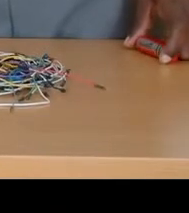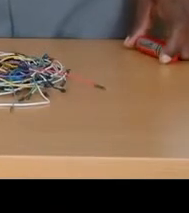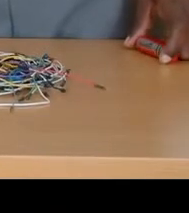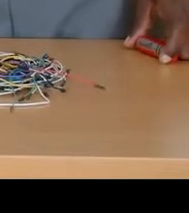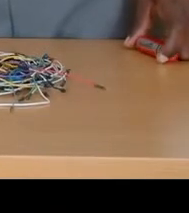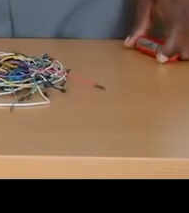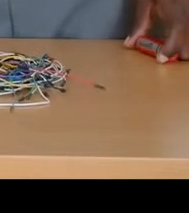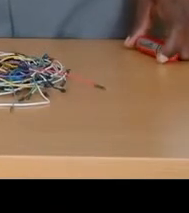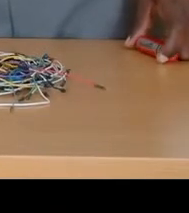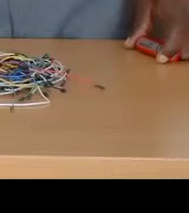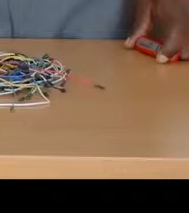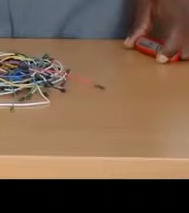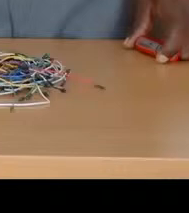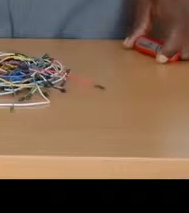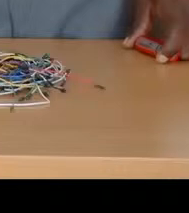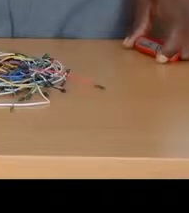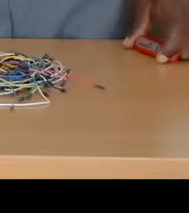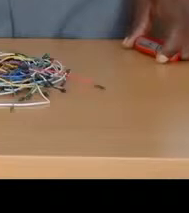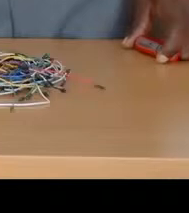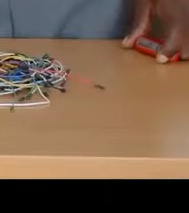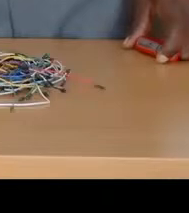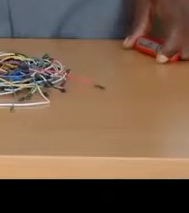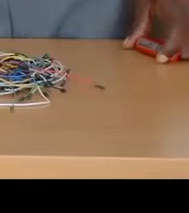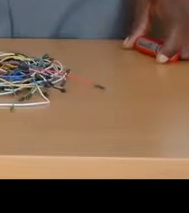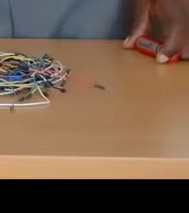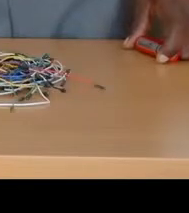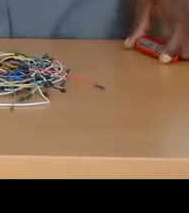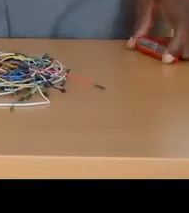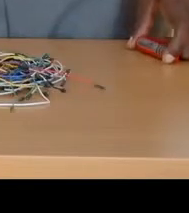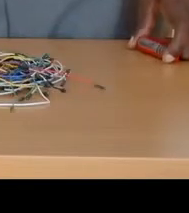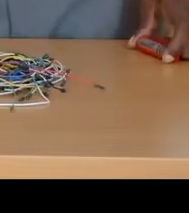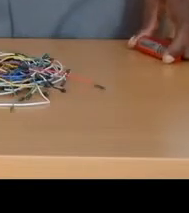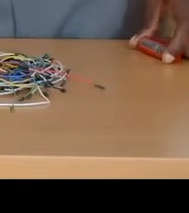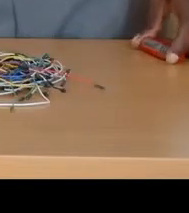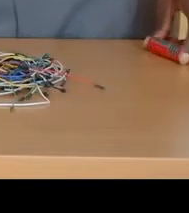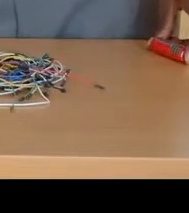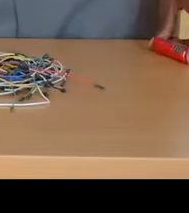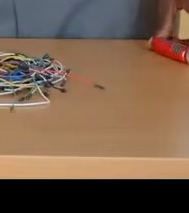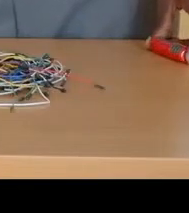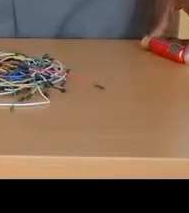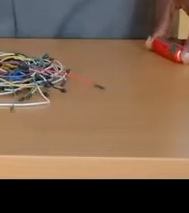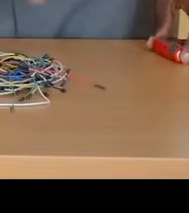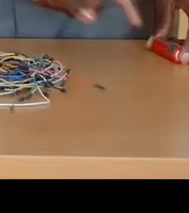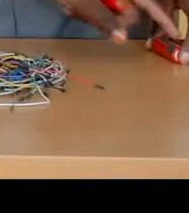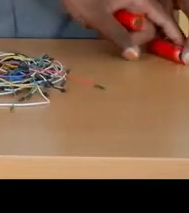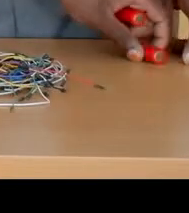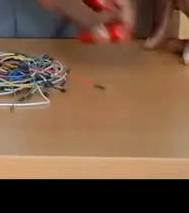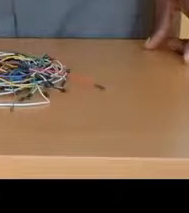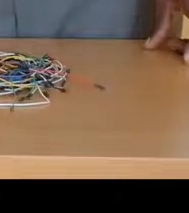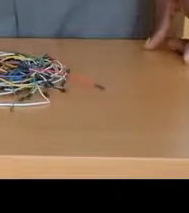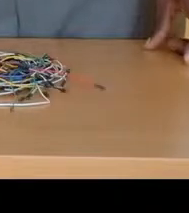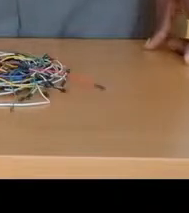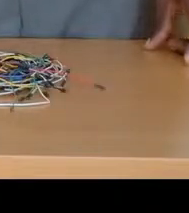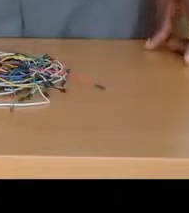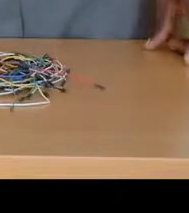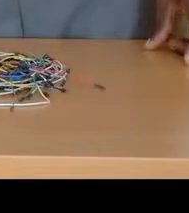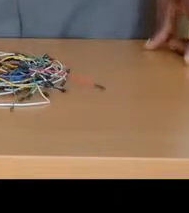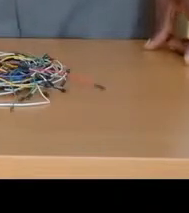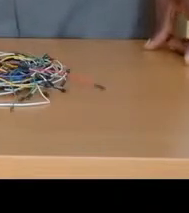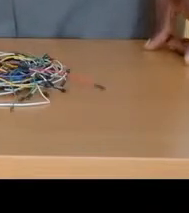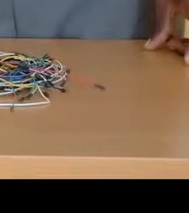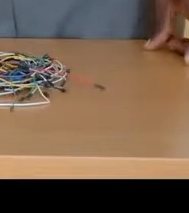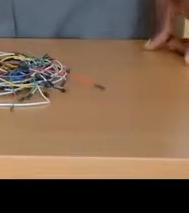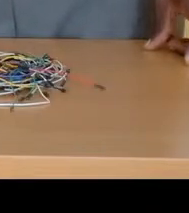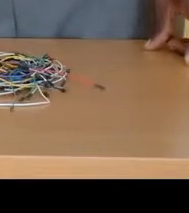only manage to be powered with 12 volts battery. And with me here, I have 2